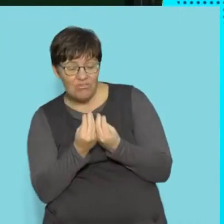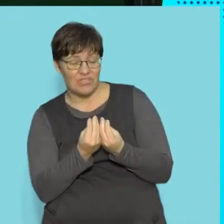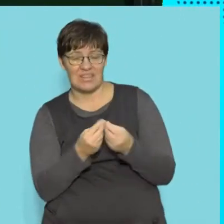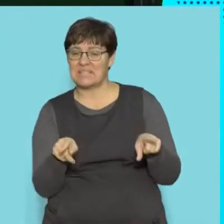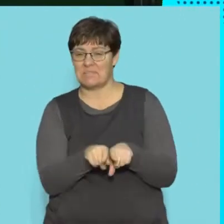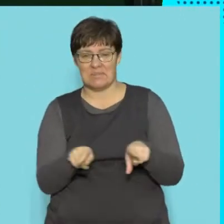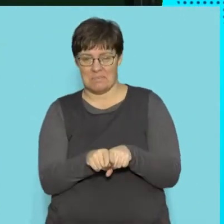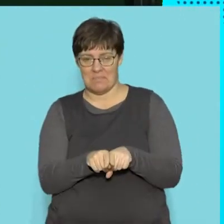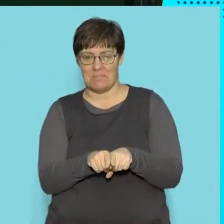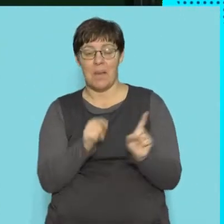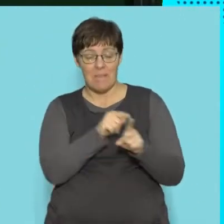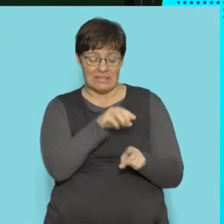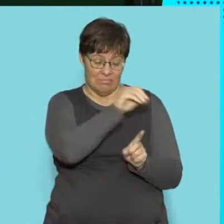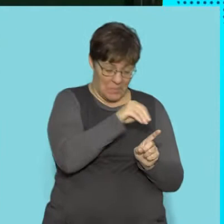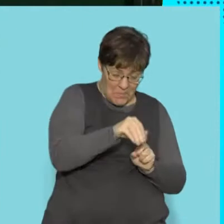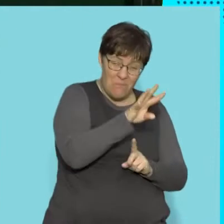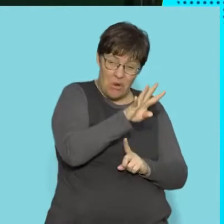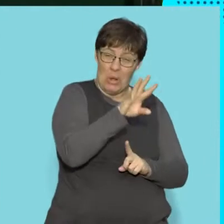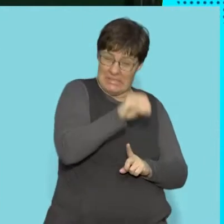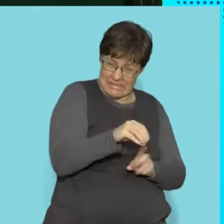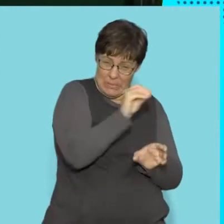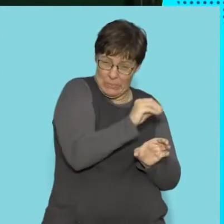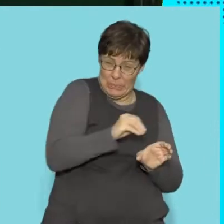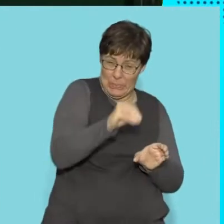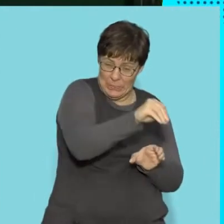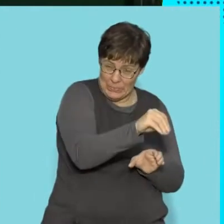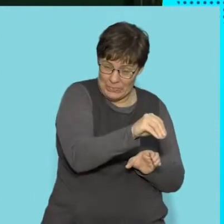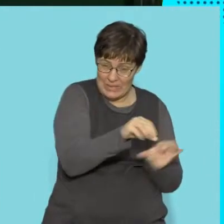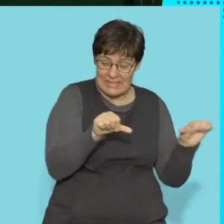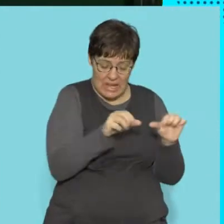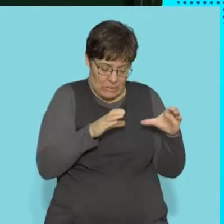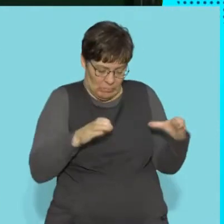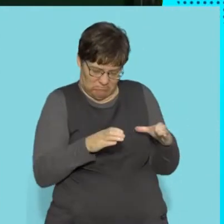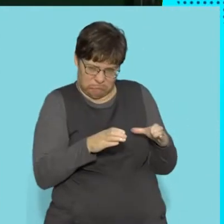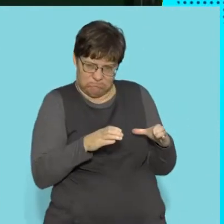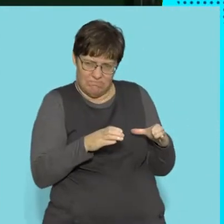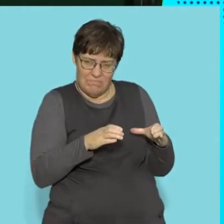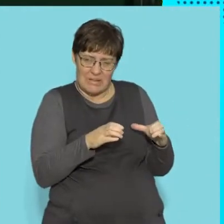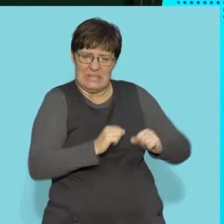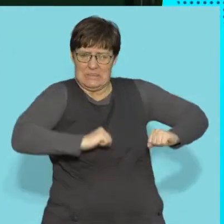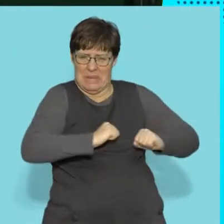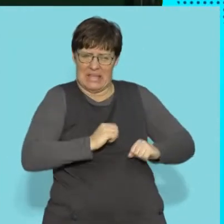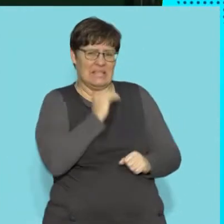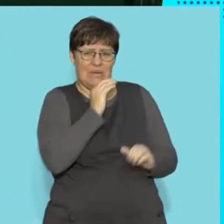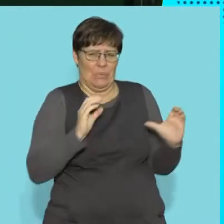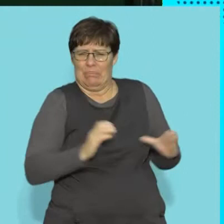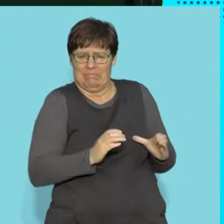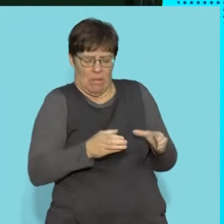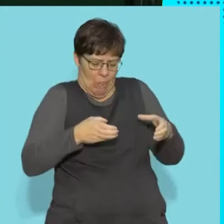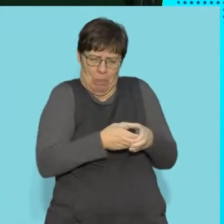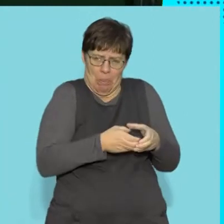is we've got crowding in one pot, in other words, a high population